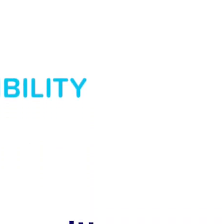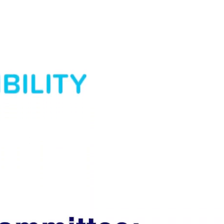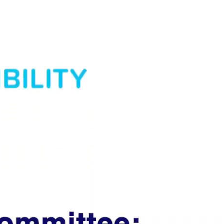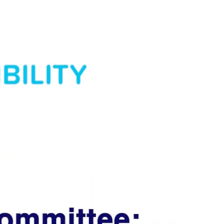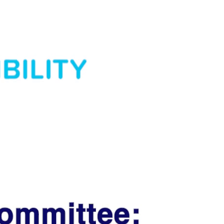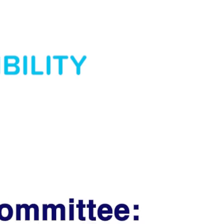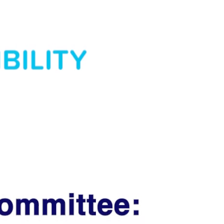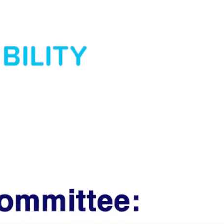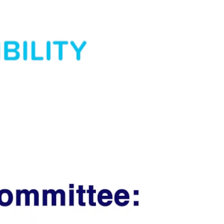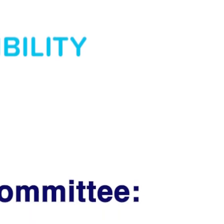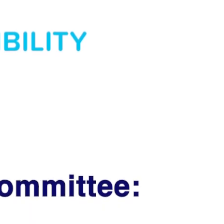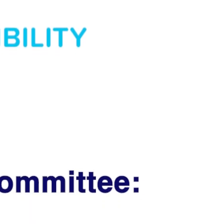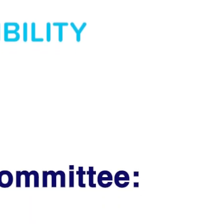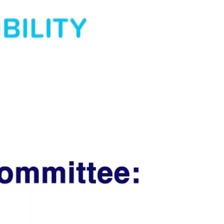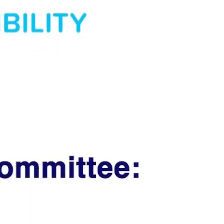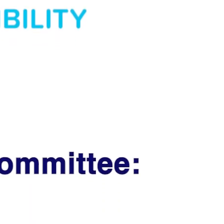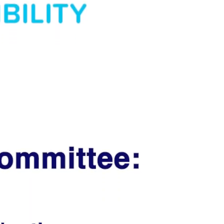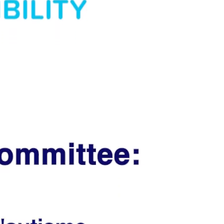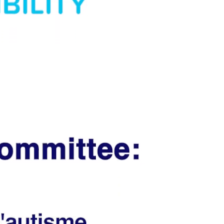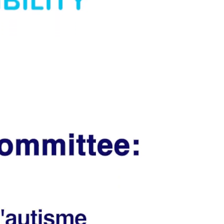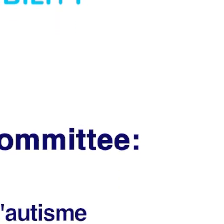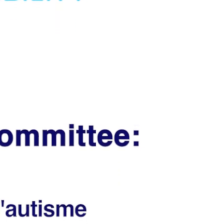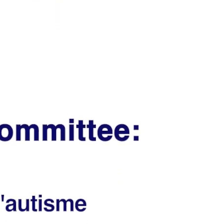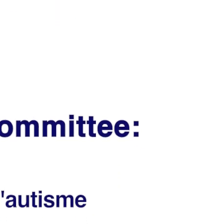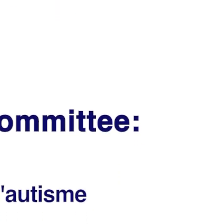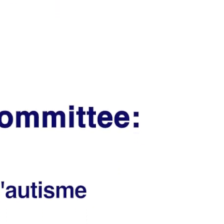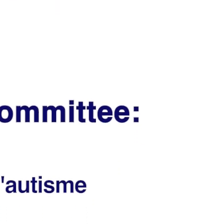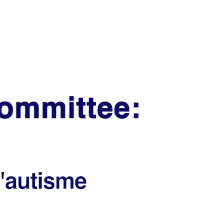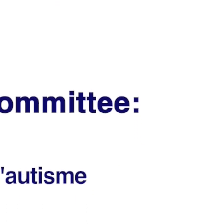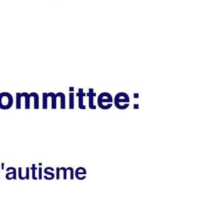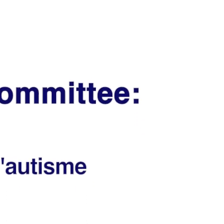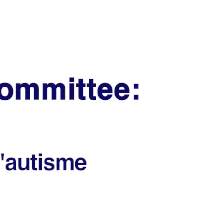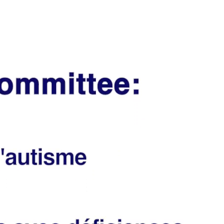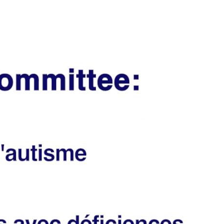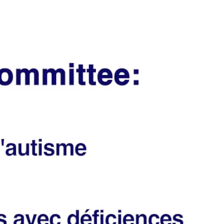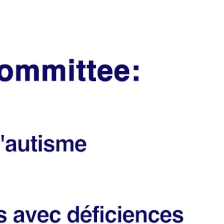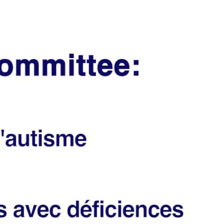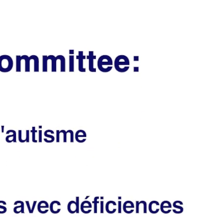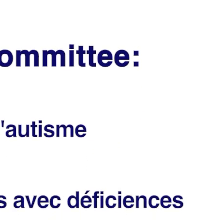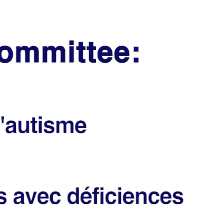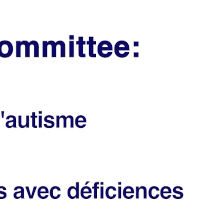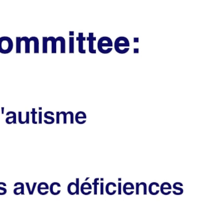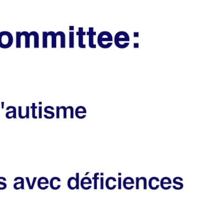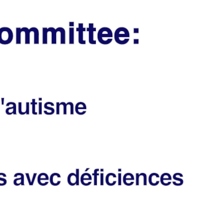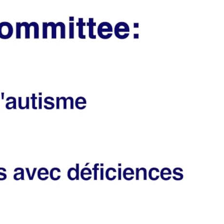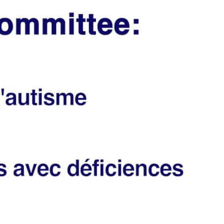English audio description, Corey Stuvey. ASL LSQ captioning and French audio description by